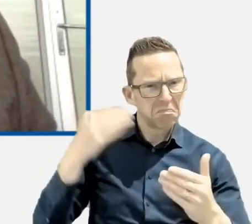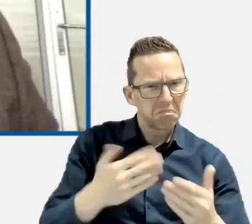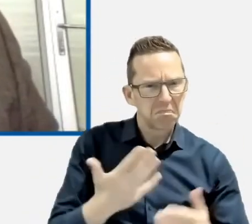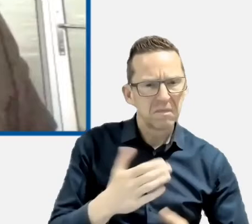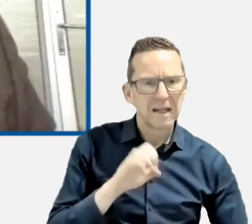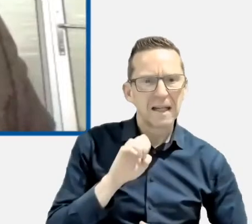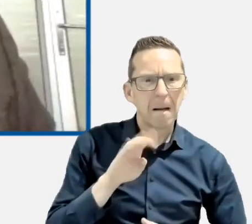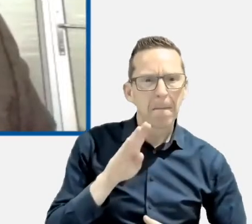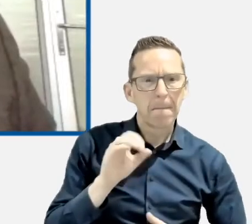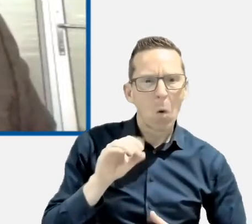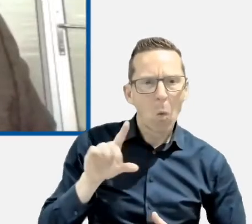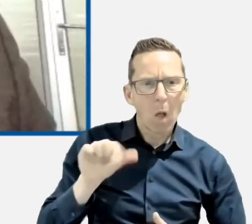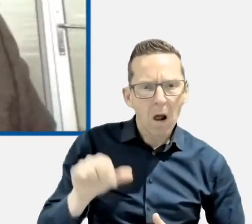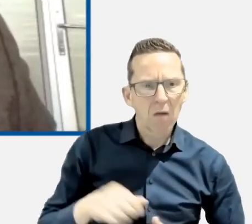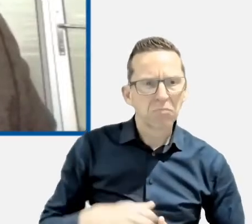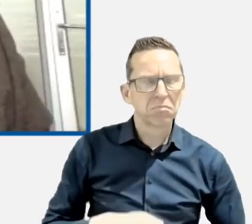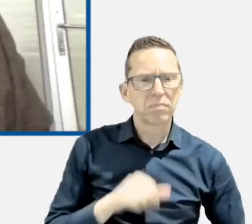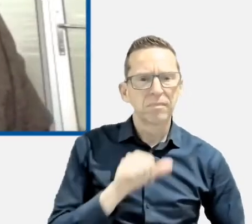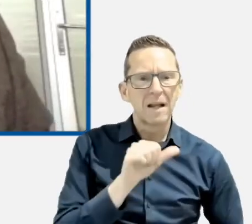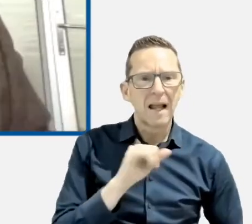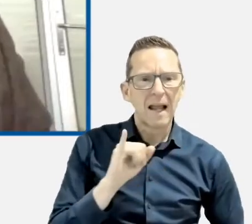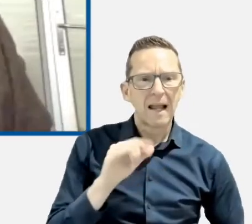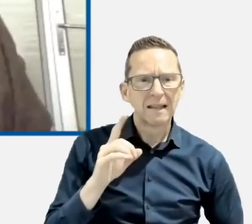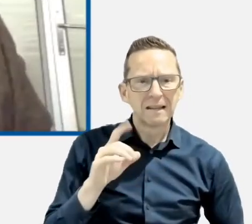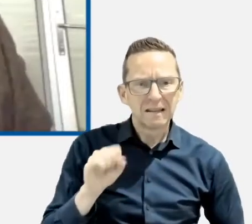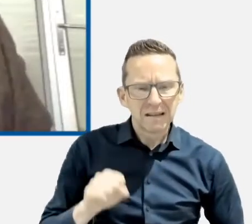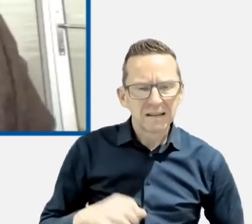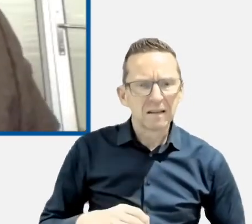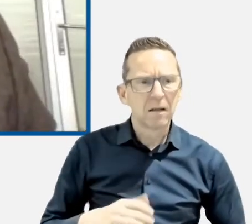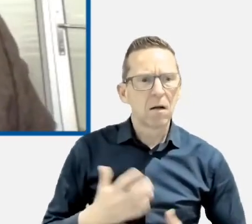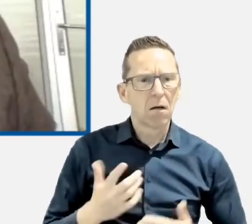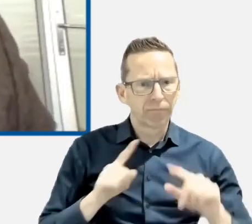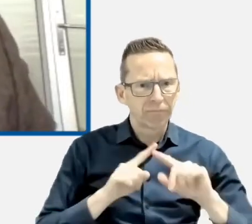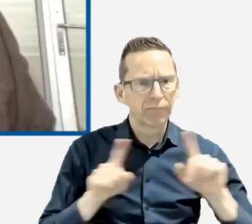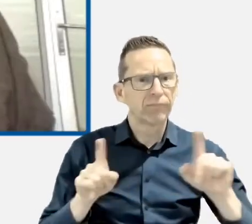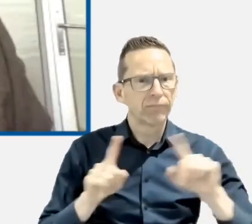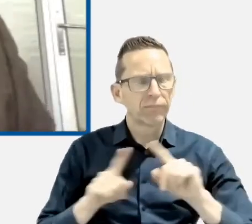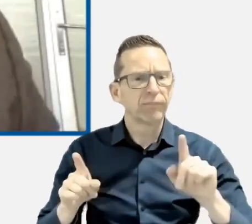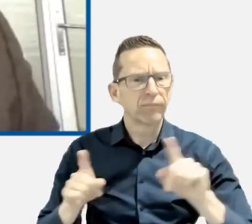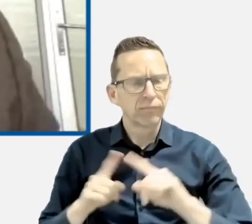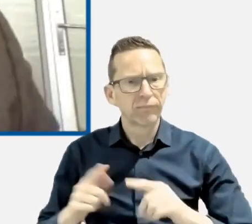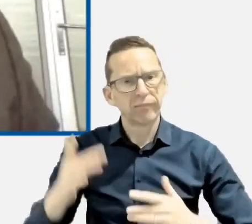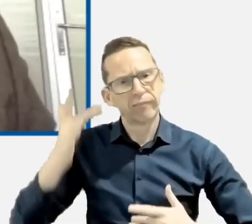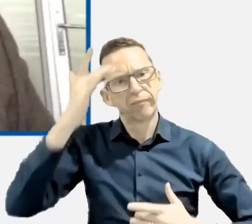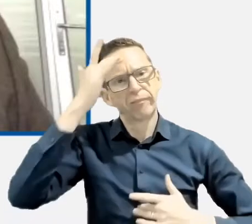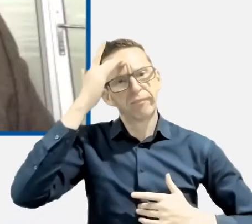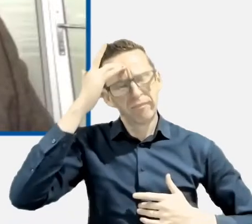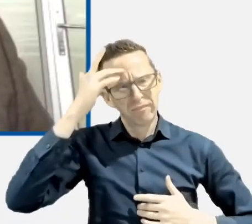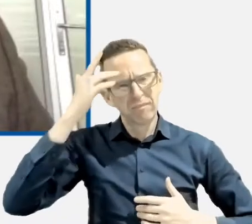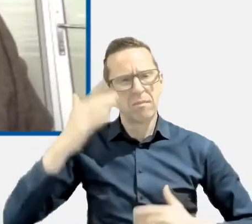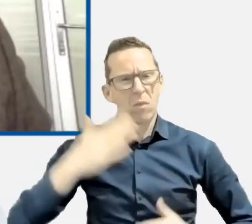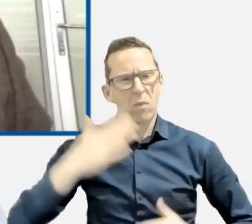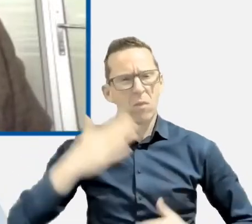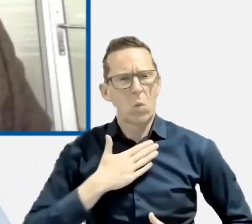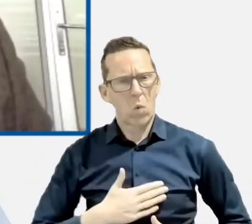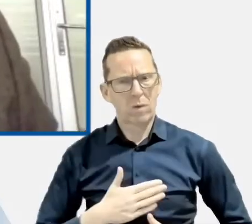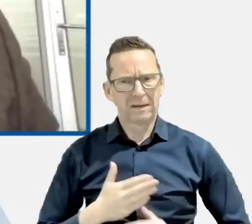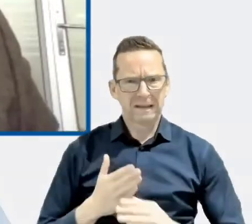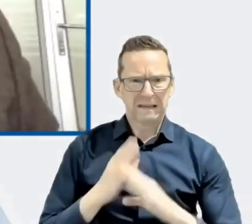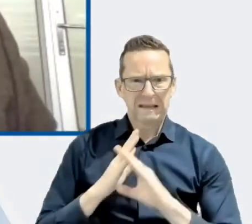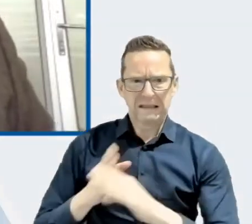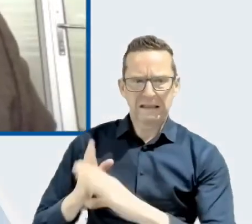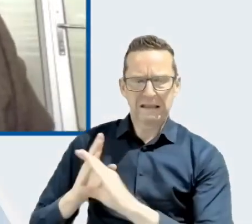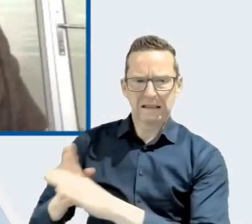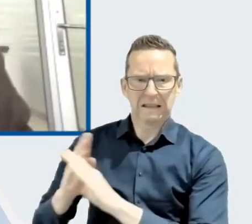direct trade links, we position system to ensure that we prevent them from gaining onset within the sovereign